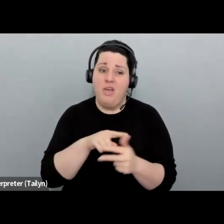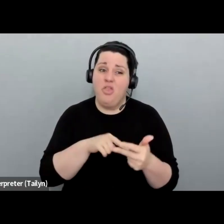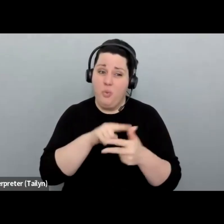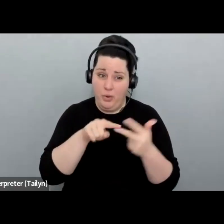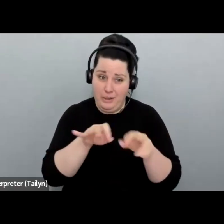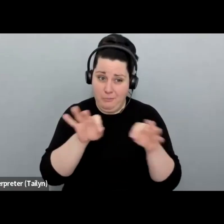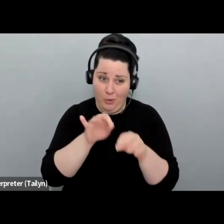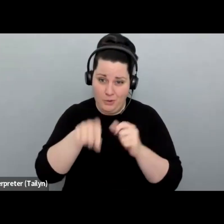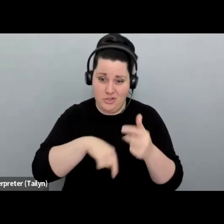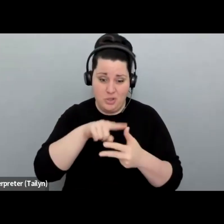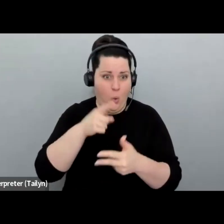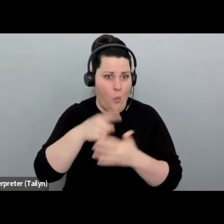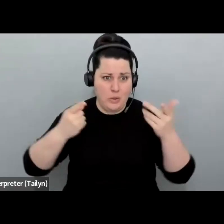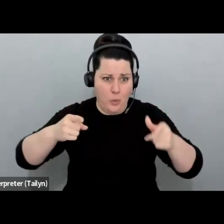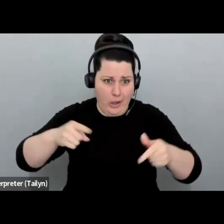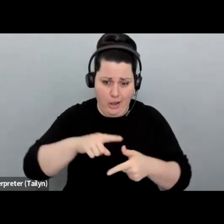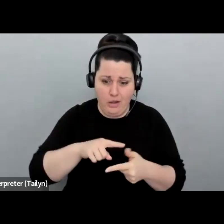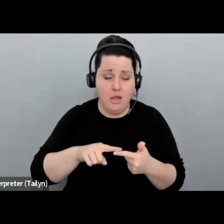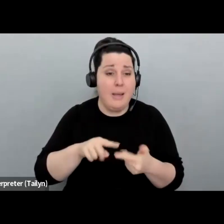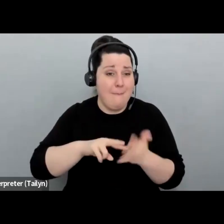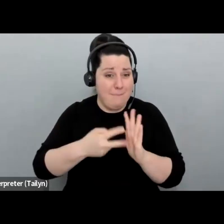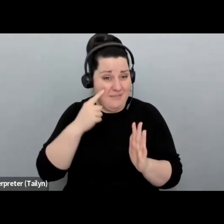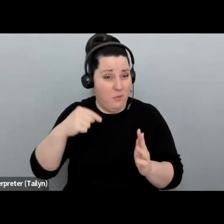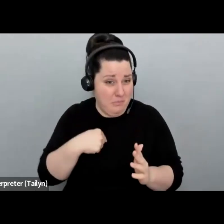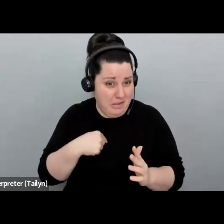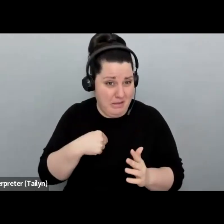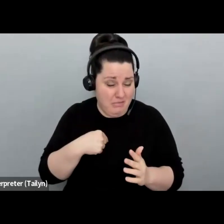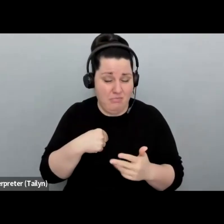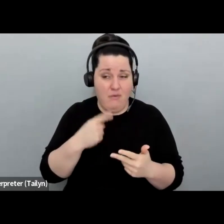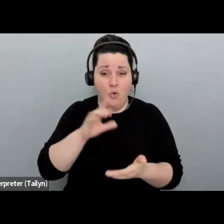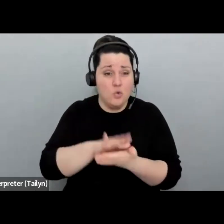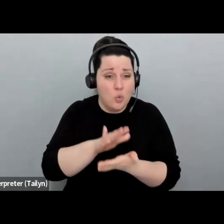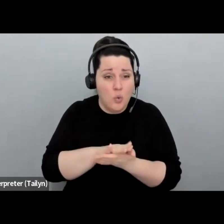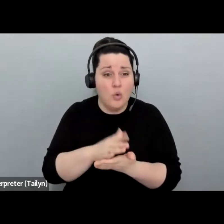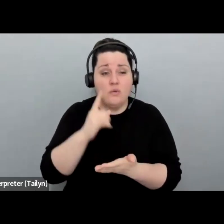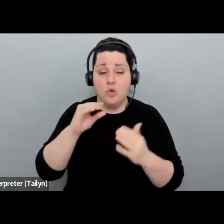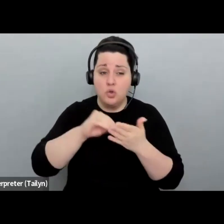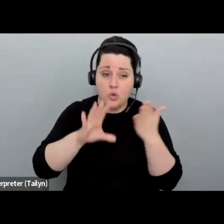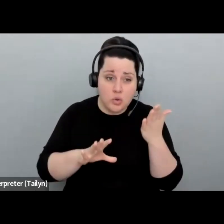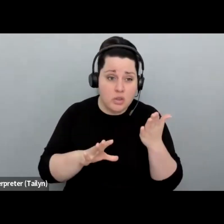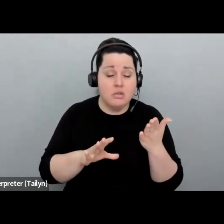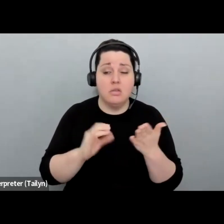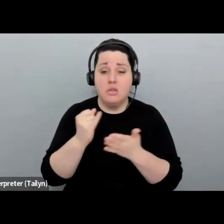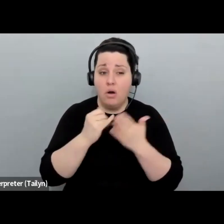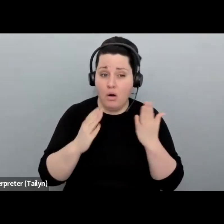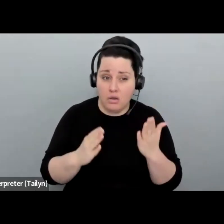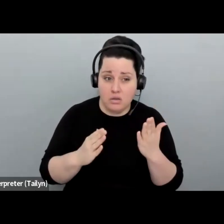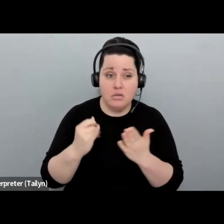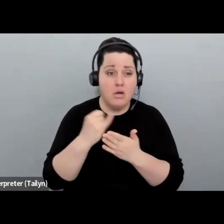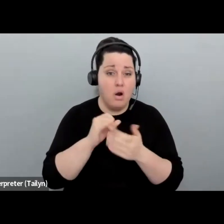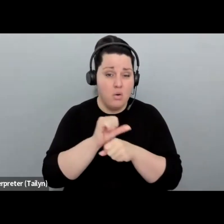is going on? What does it mean for me in terms of our schools, our students, our artists and our